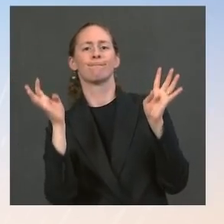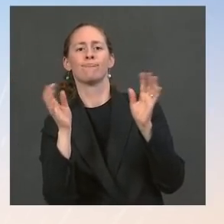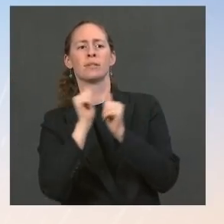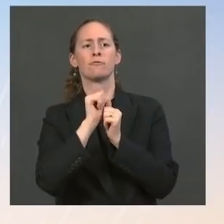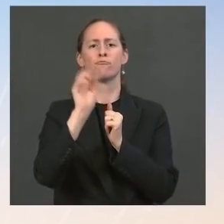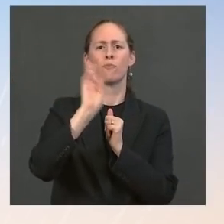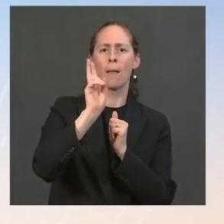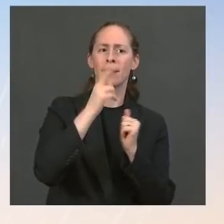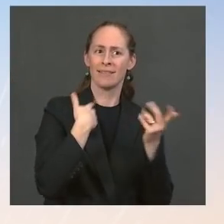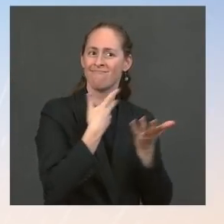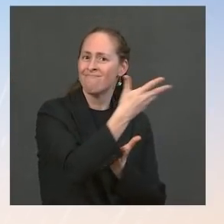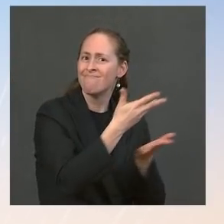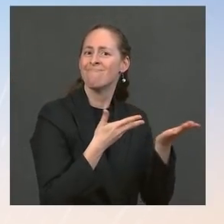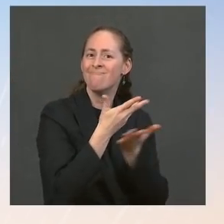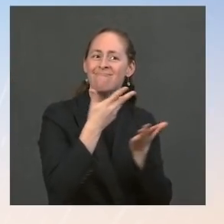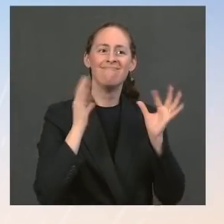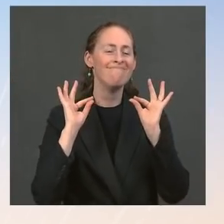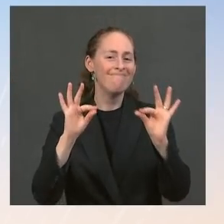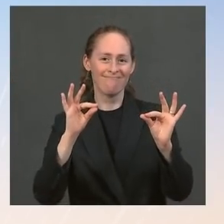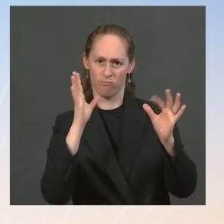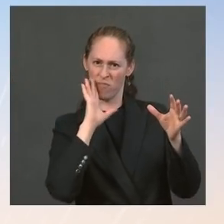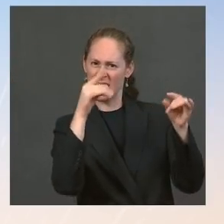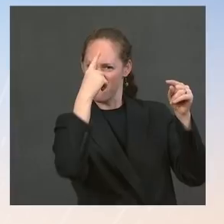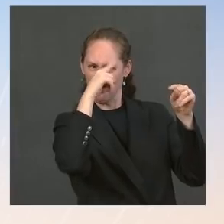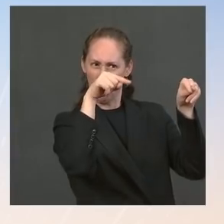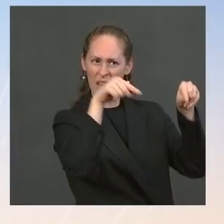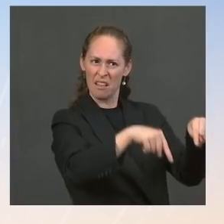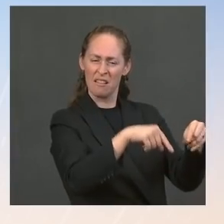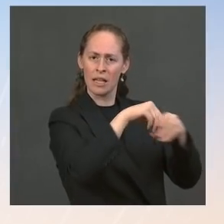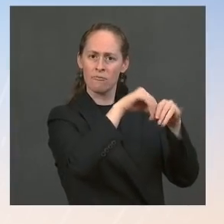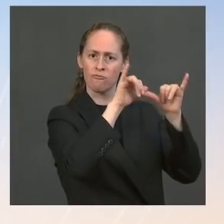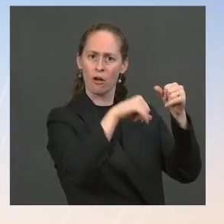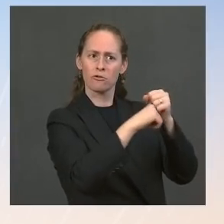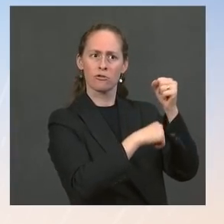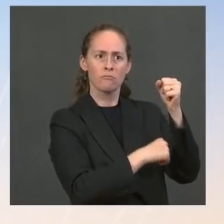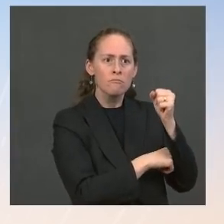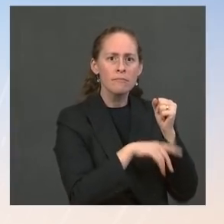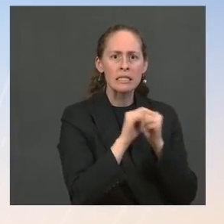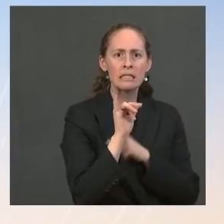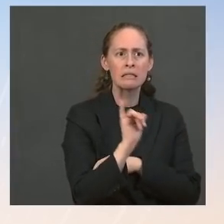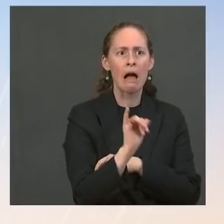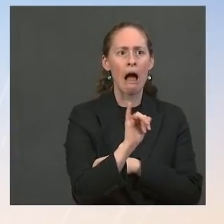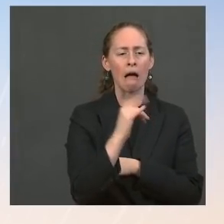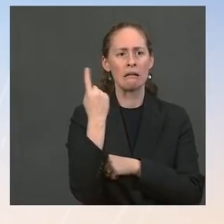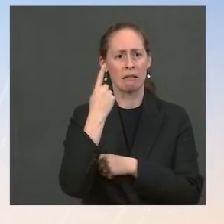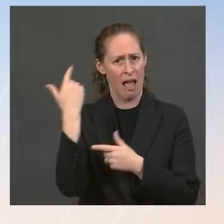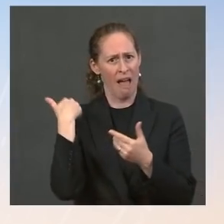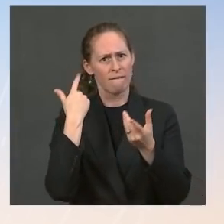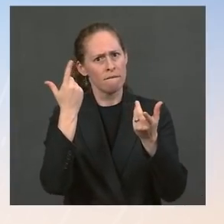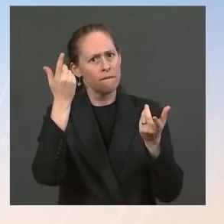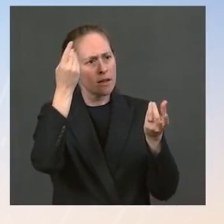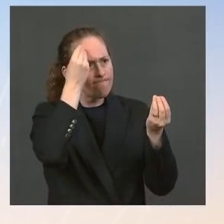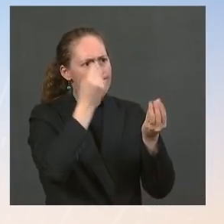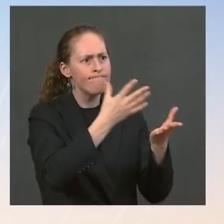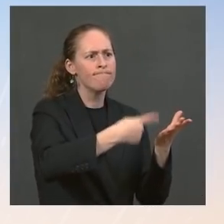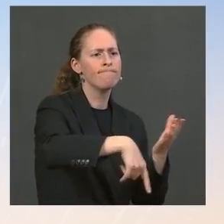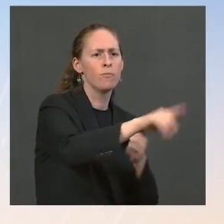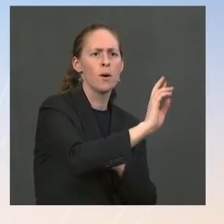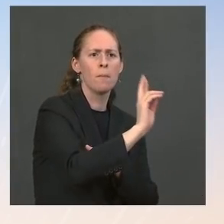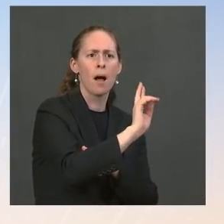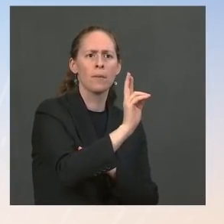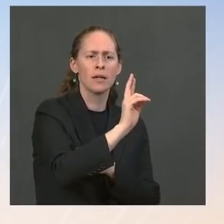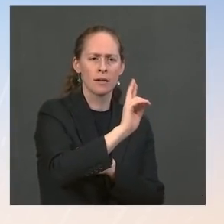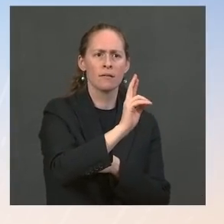infrastructure bill. Is there a message that he has to those Republican senators who voted to pass that bill on its